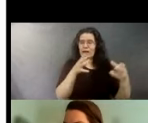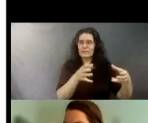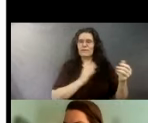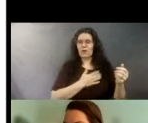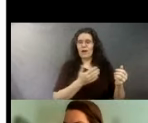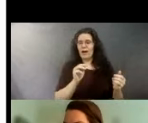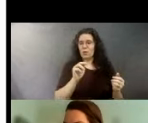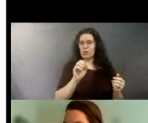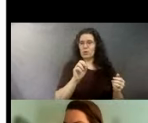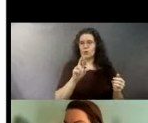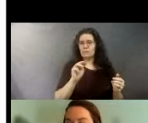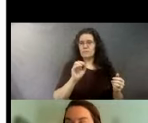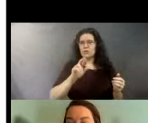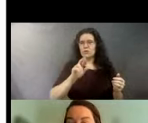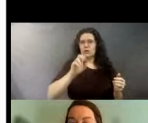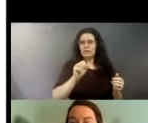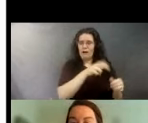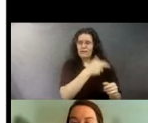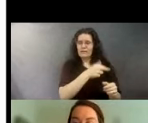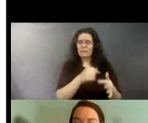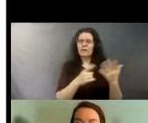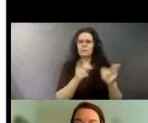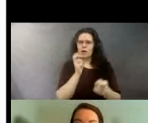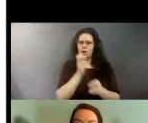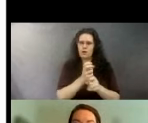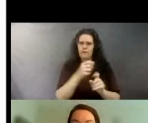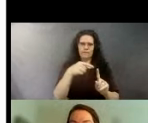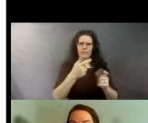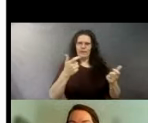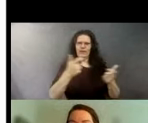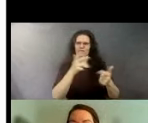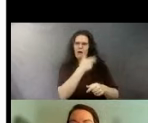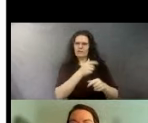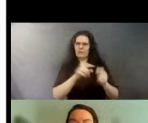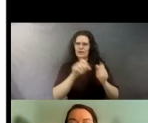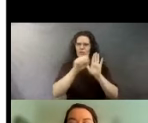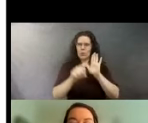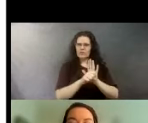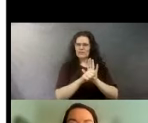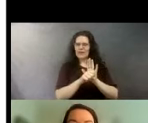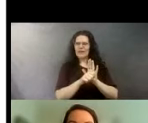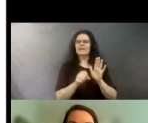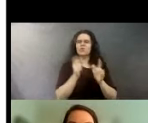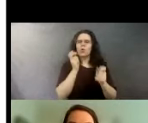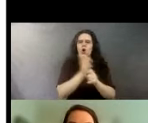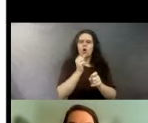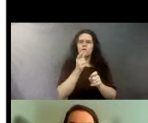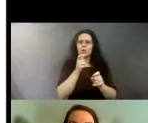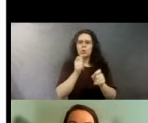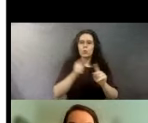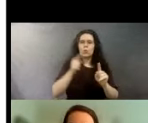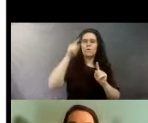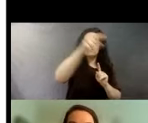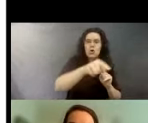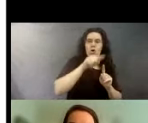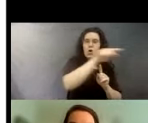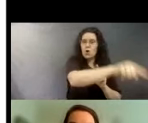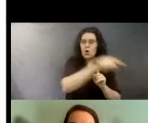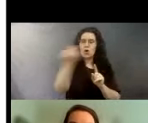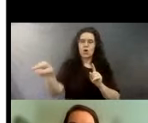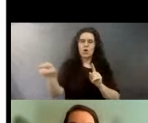sites, the clinic sites in the south, just because the population is less sparse. So being able to have attorneys off-site from that standpoint, you